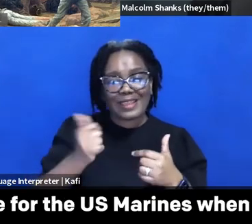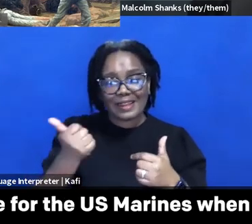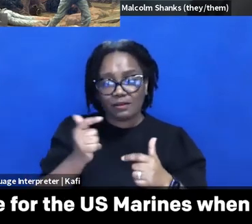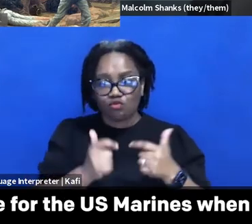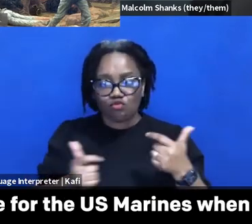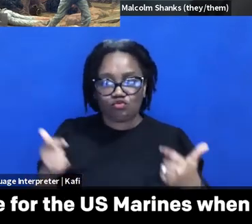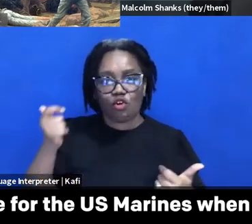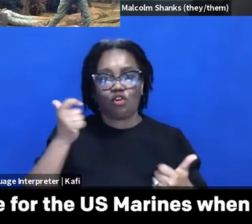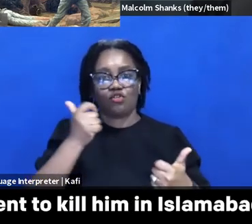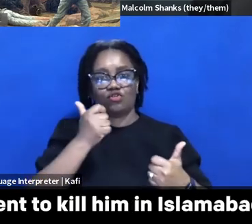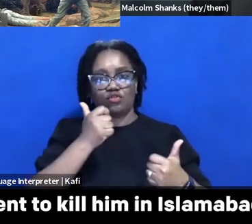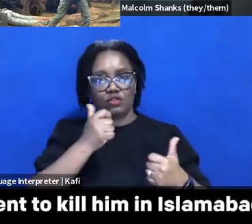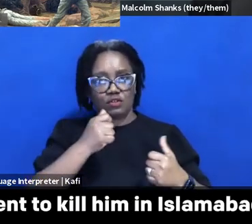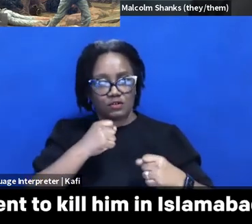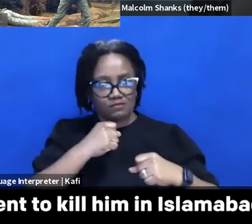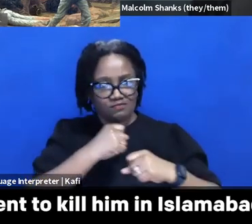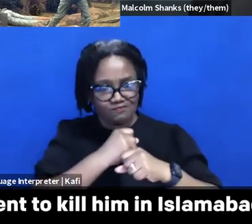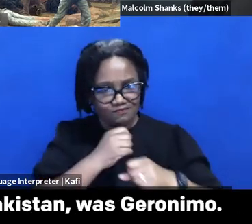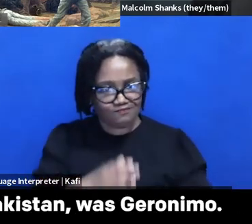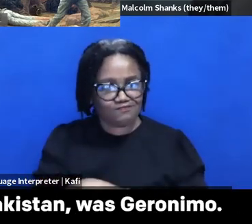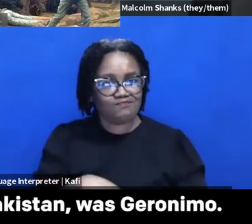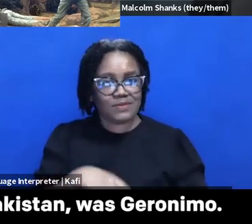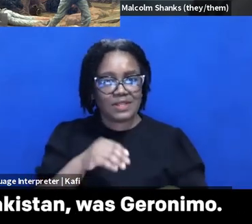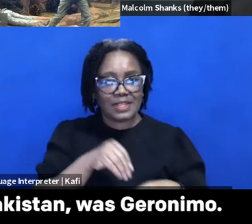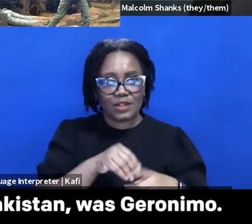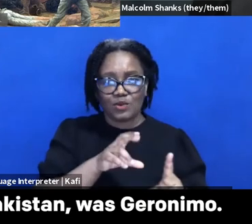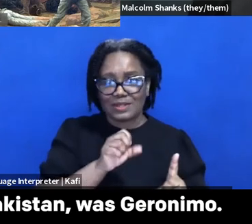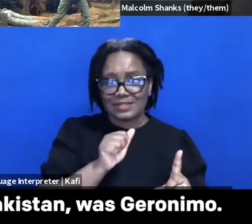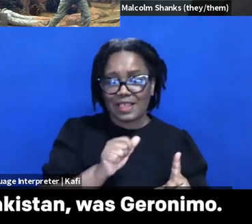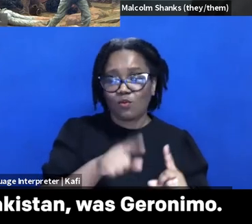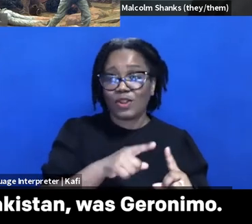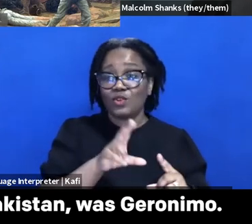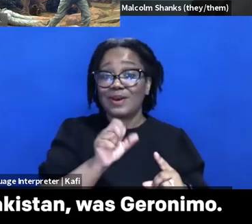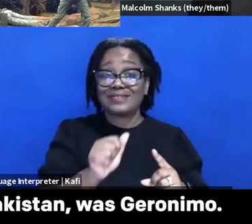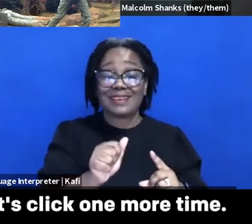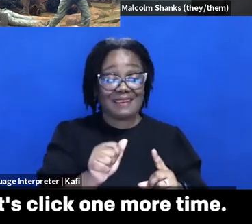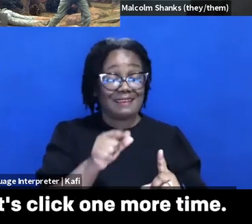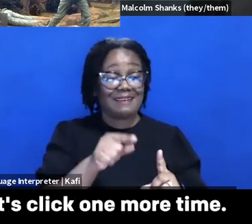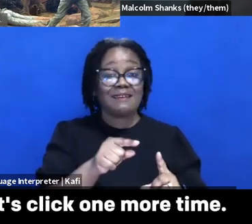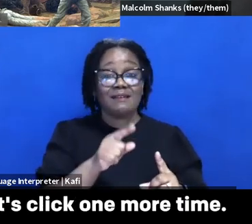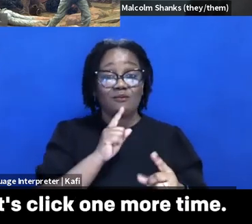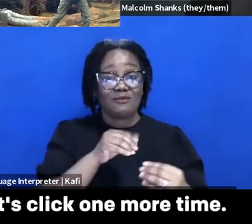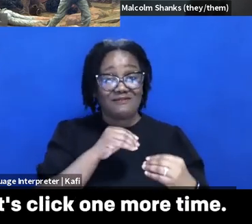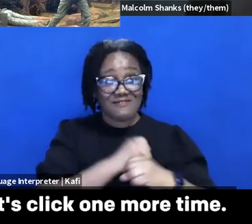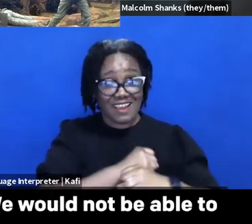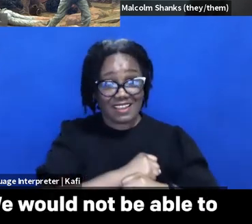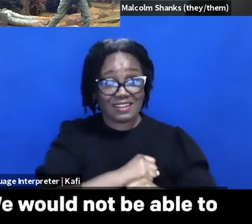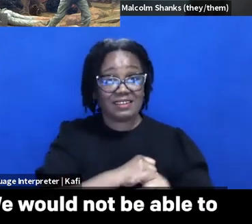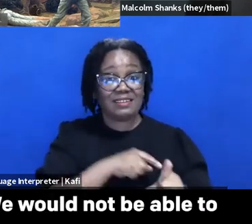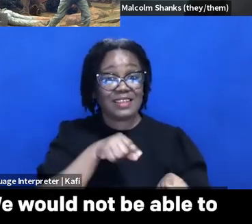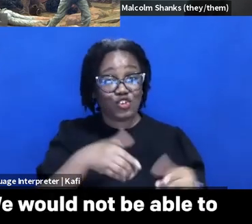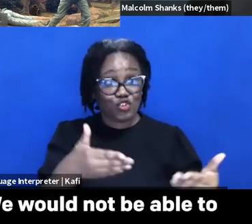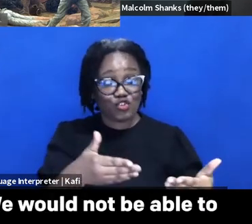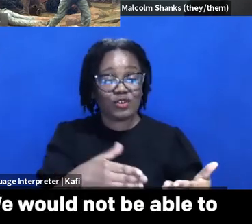for the US Marines when they went to kill him in Allahabad, Pakistan, was Geronimo. Let's click one more time. We would